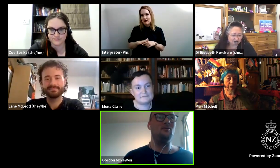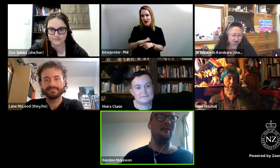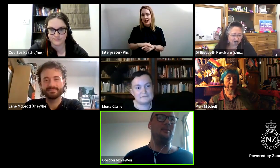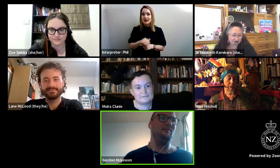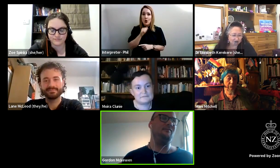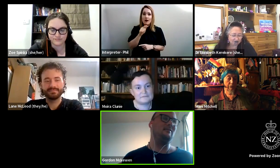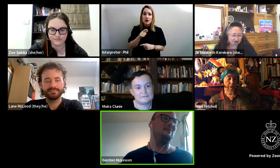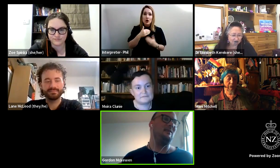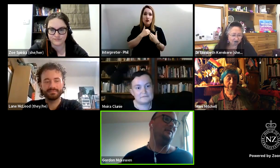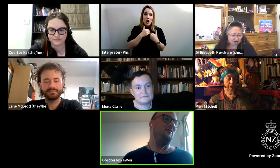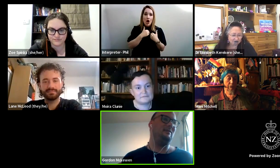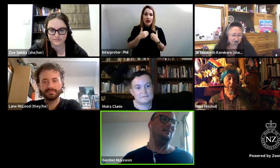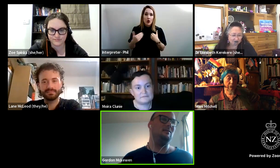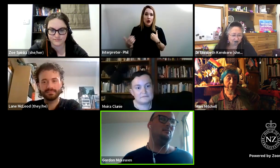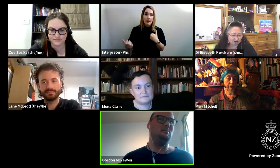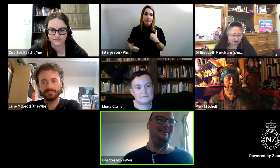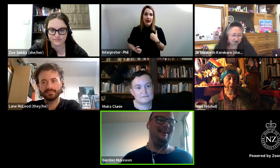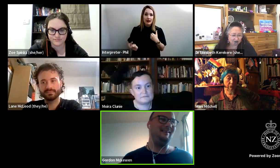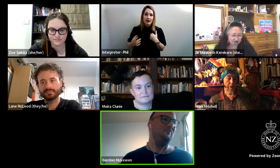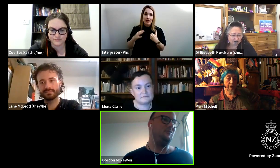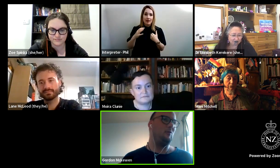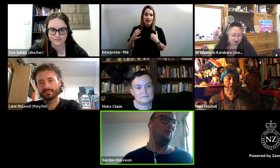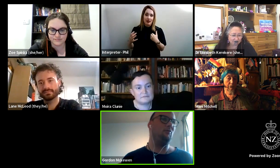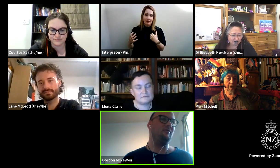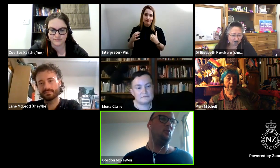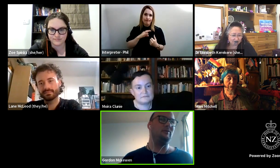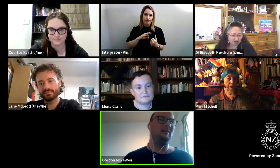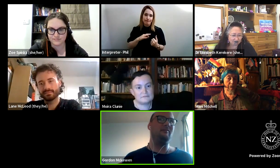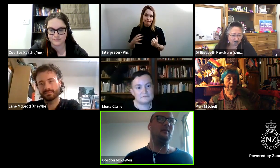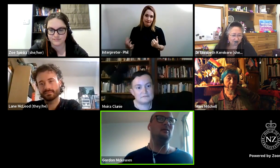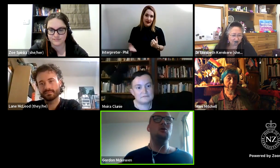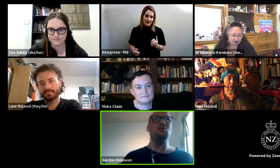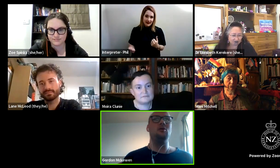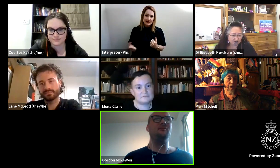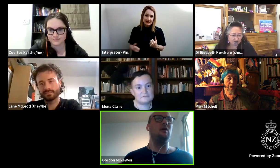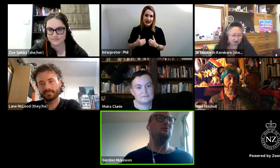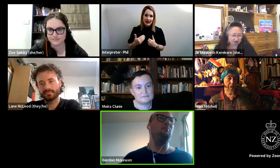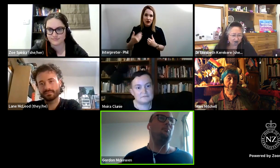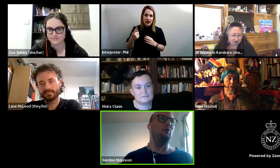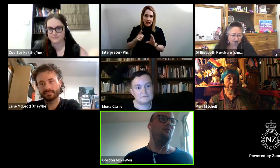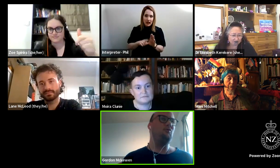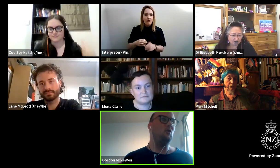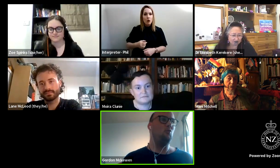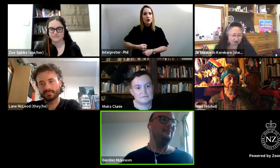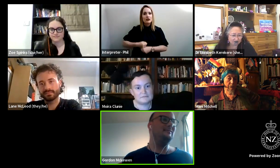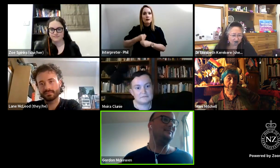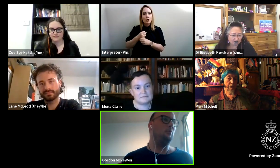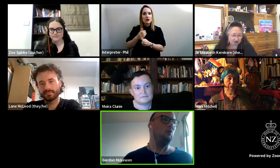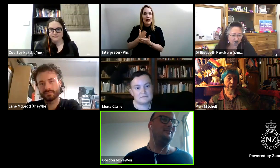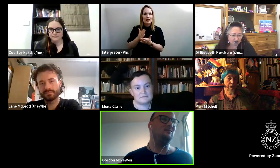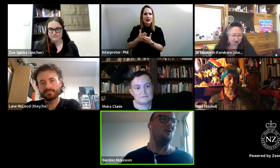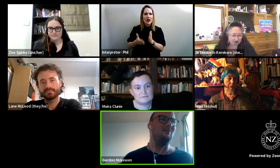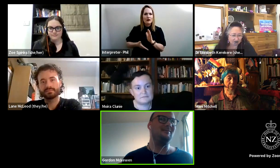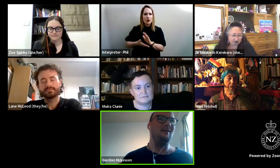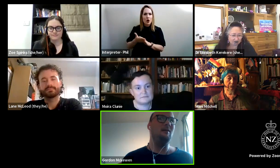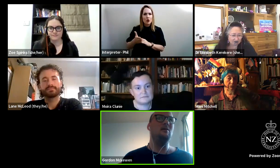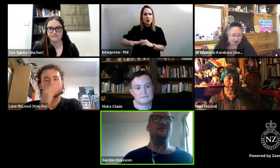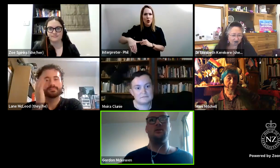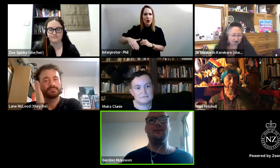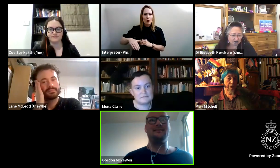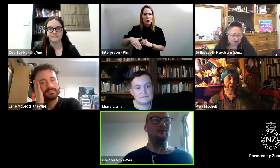relying on that benefit every year, if you are on supported living, you have to go and prove to a WINS appointed